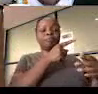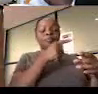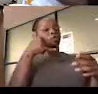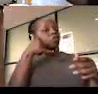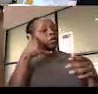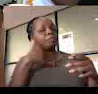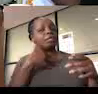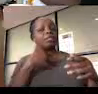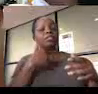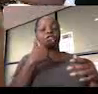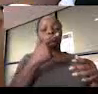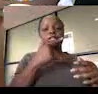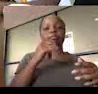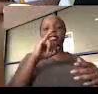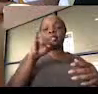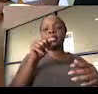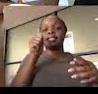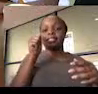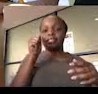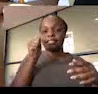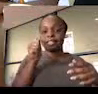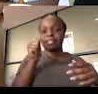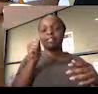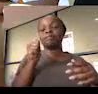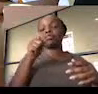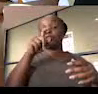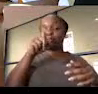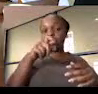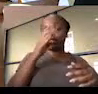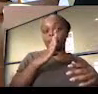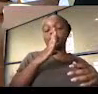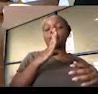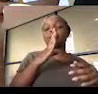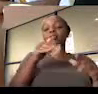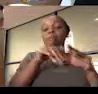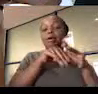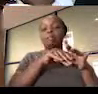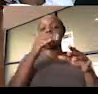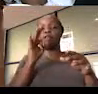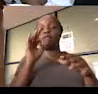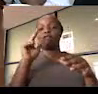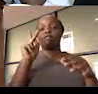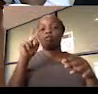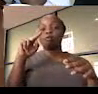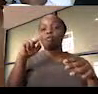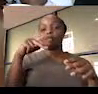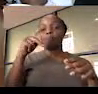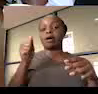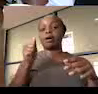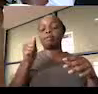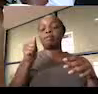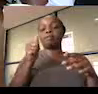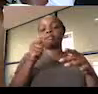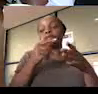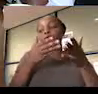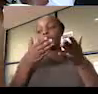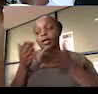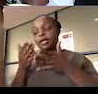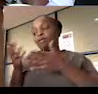Jalas, you have to be part of Kupa. And I found myself here today. Karibuni sana, John. Asante sana. Regina,